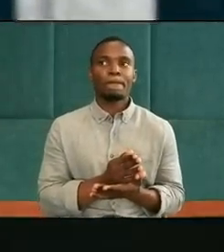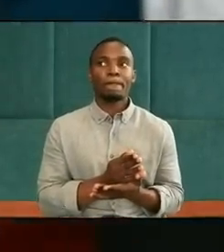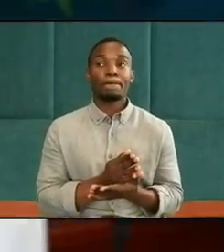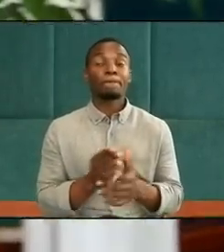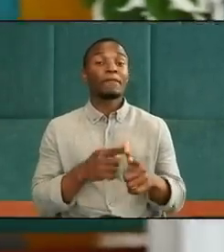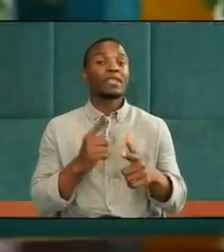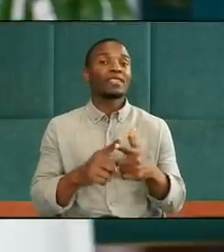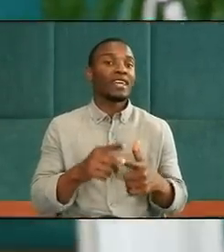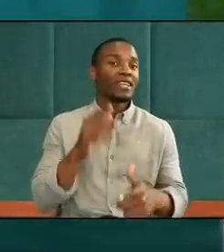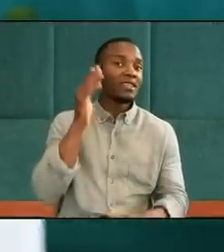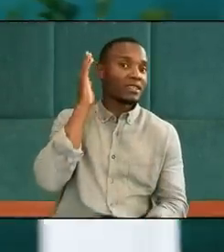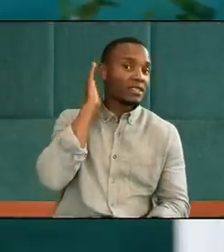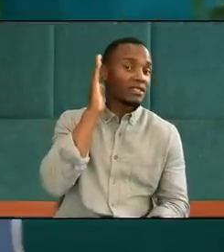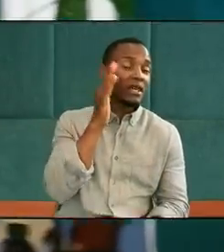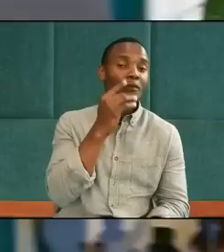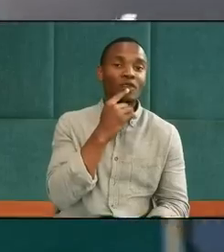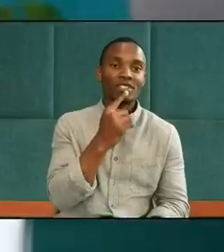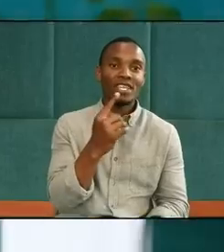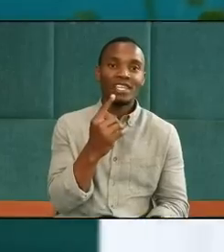And he said softly,